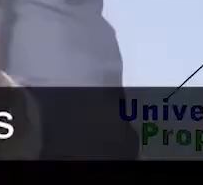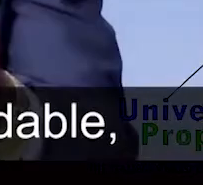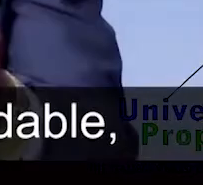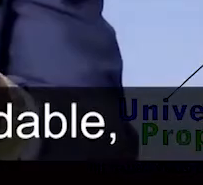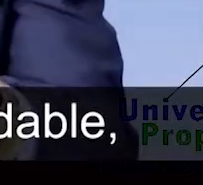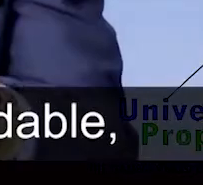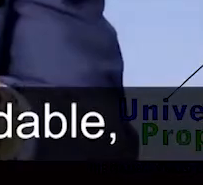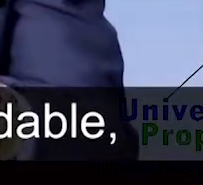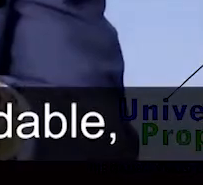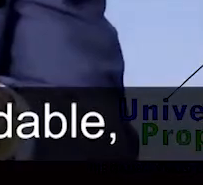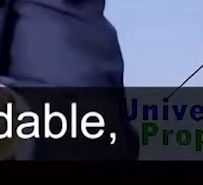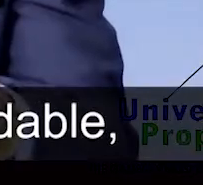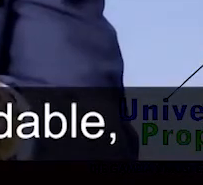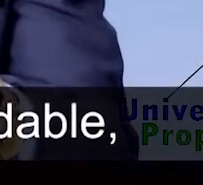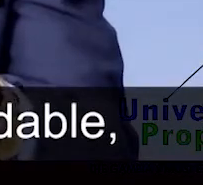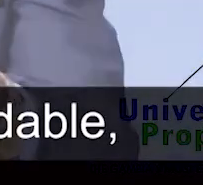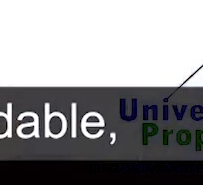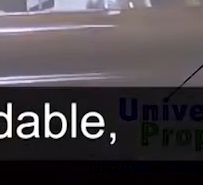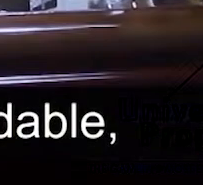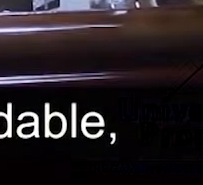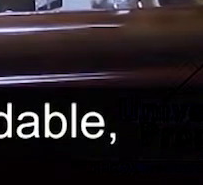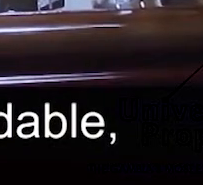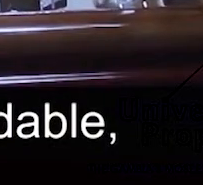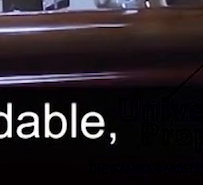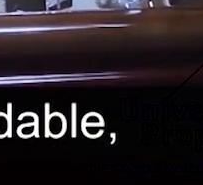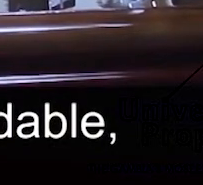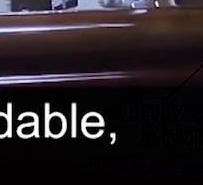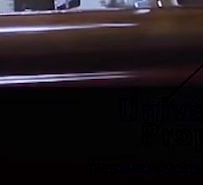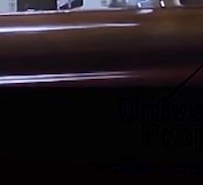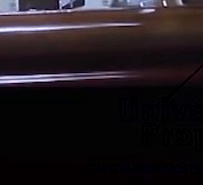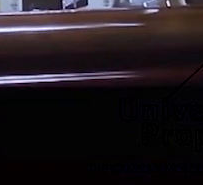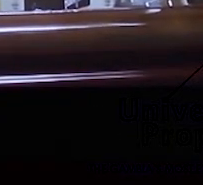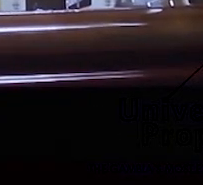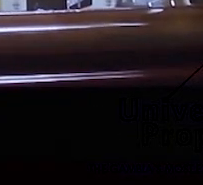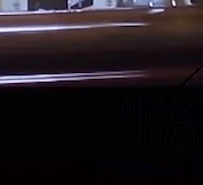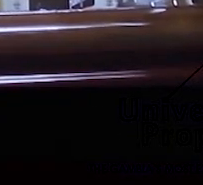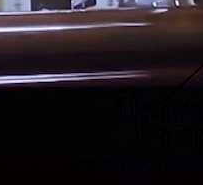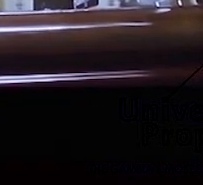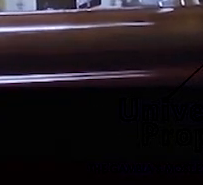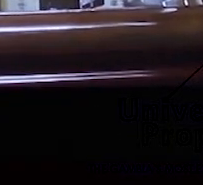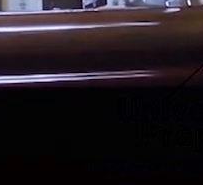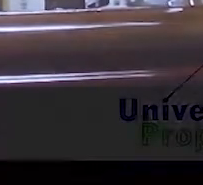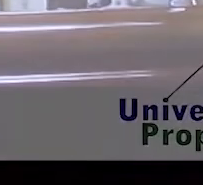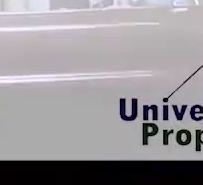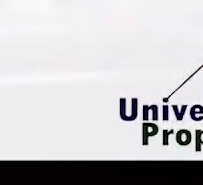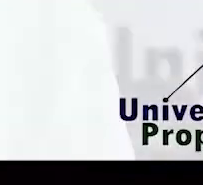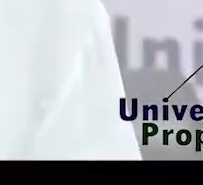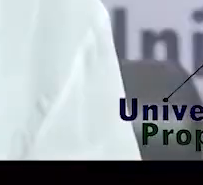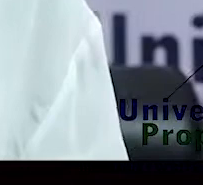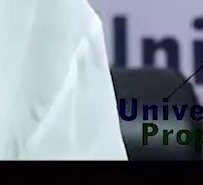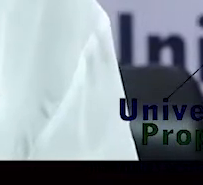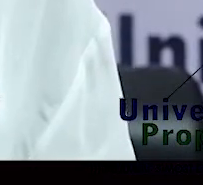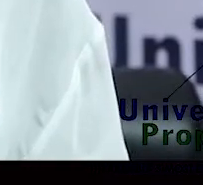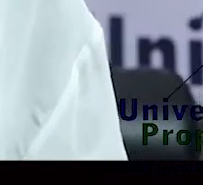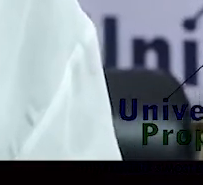sales. We are here to make housing affordable, accessible for every Gambian.